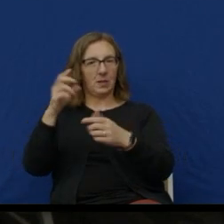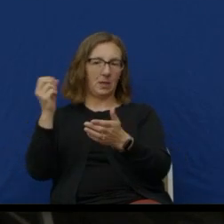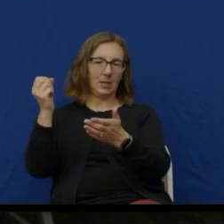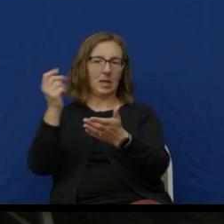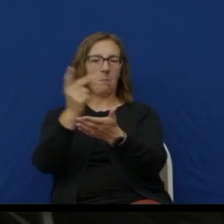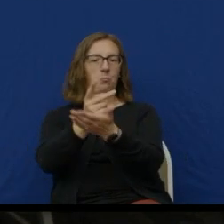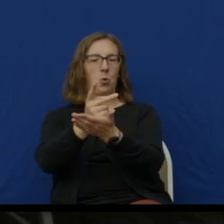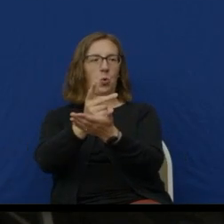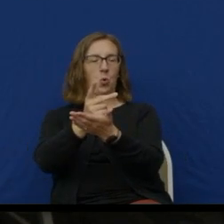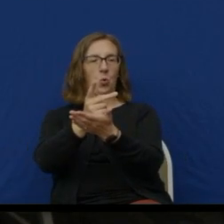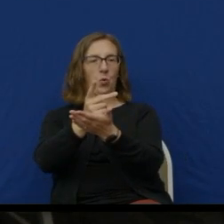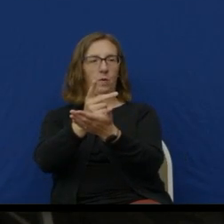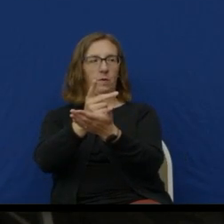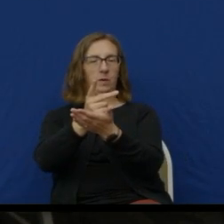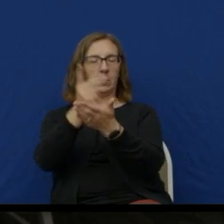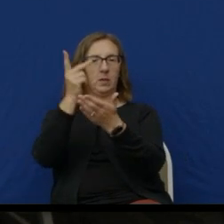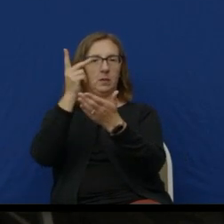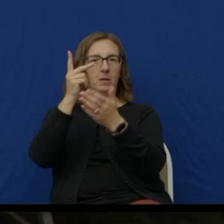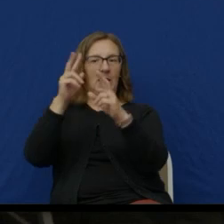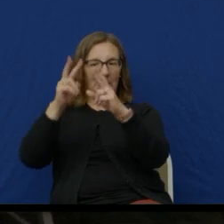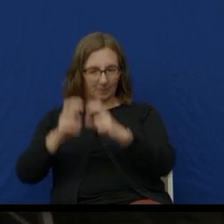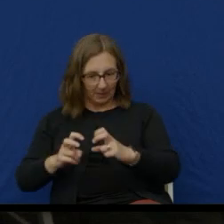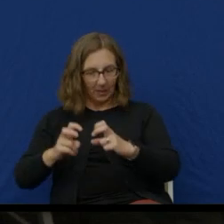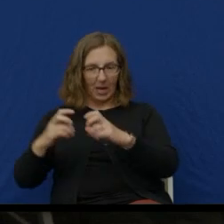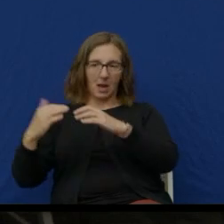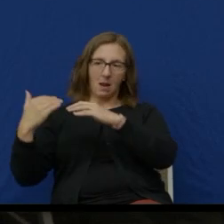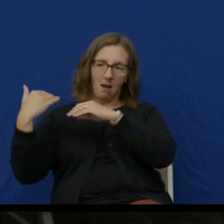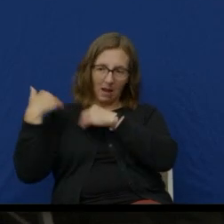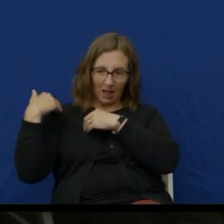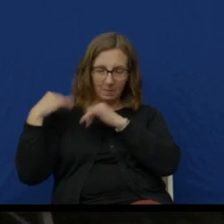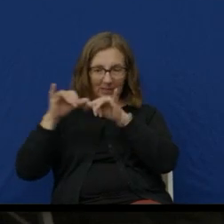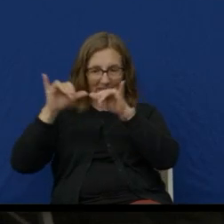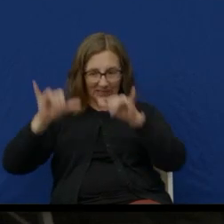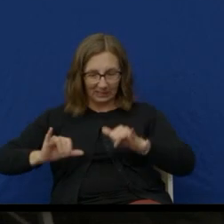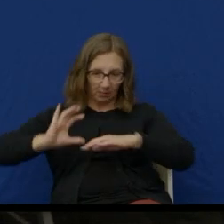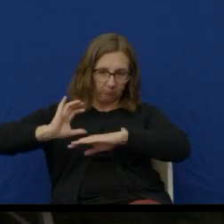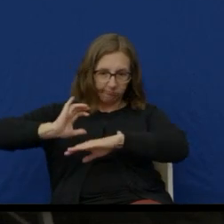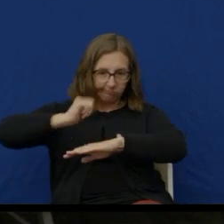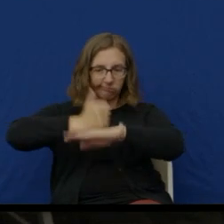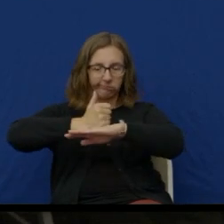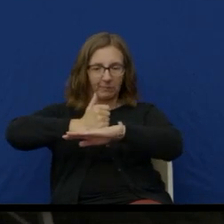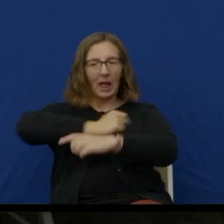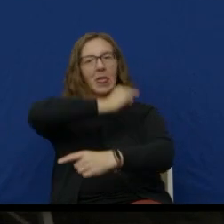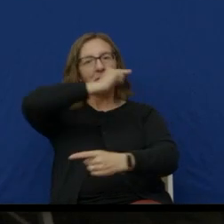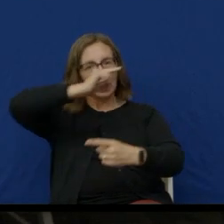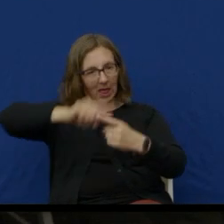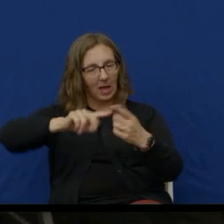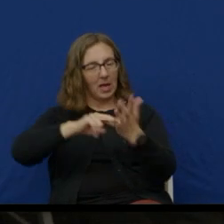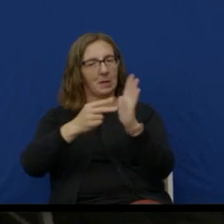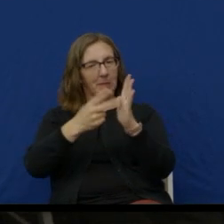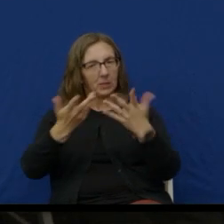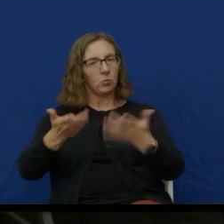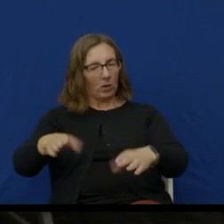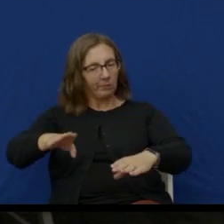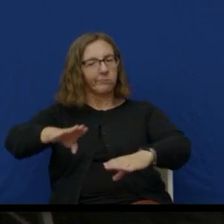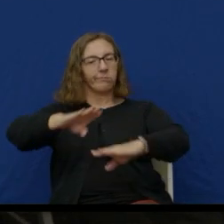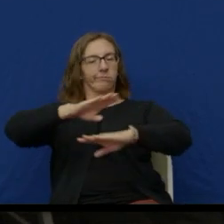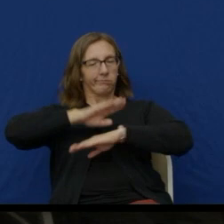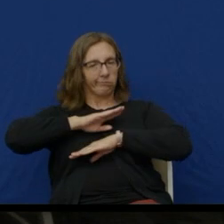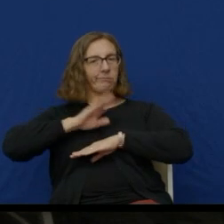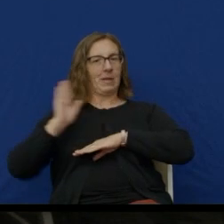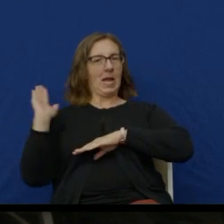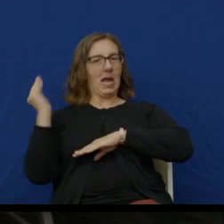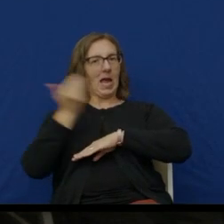a re-imaged assessment and accountability system, that's when we reach the end of our